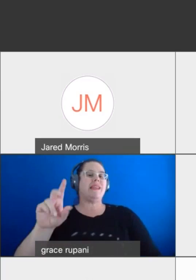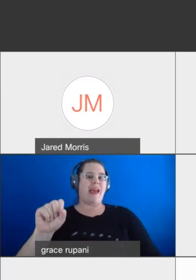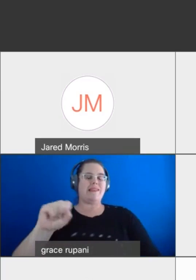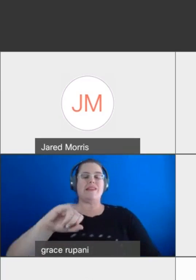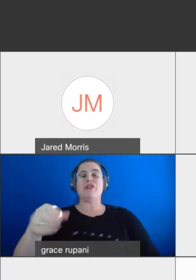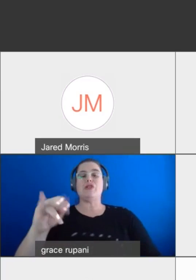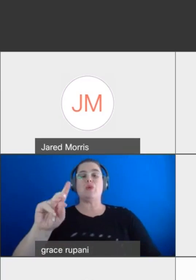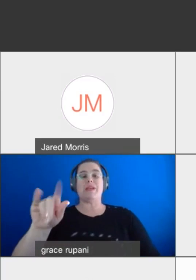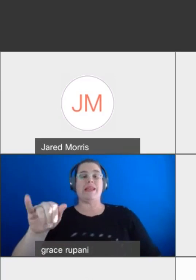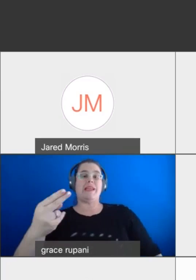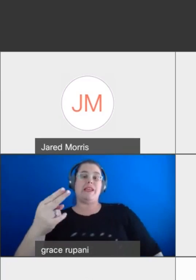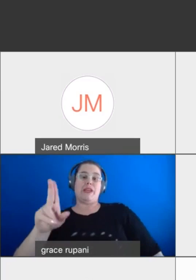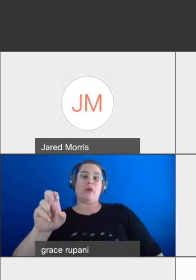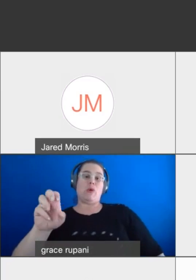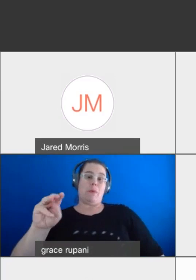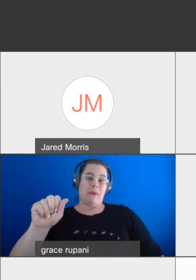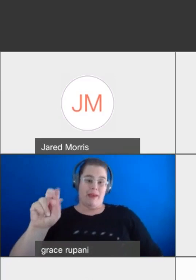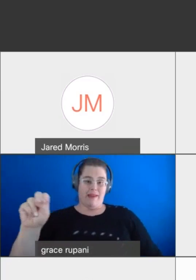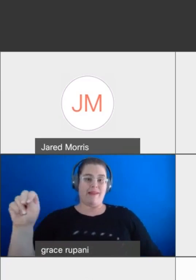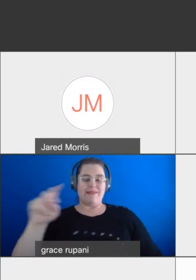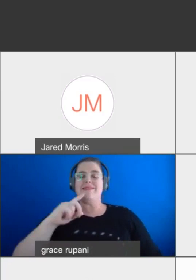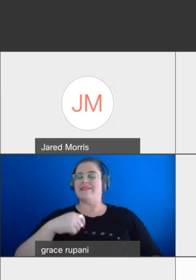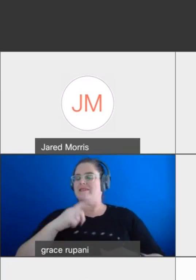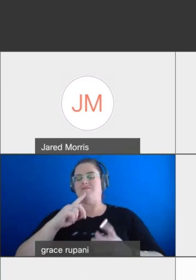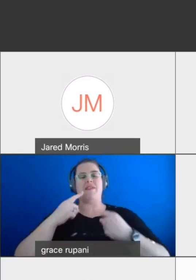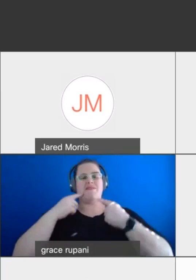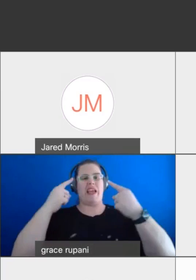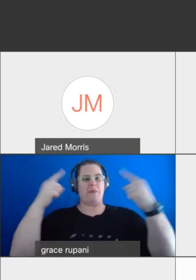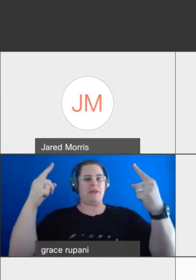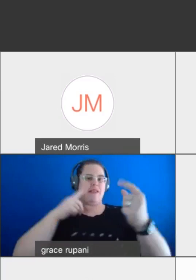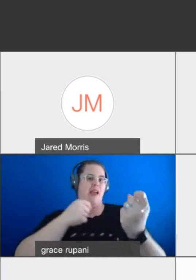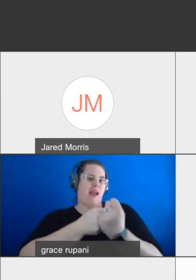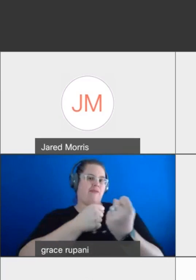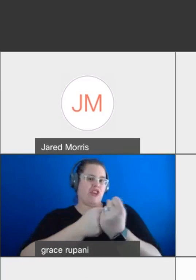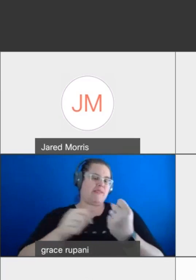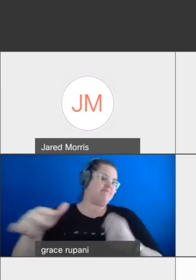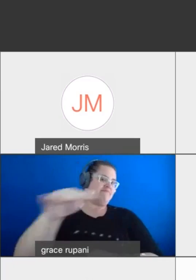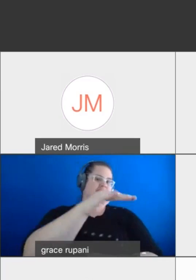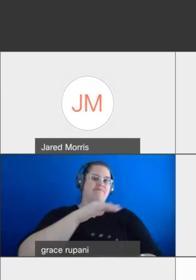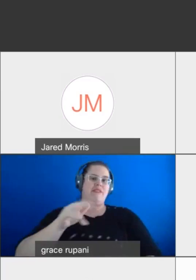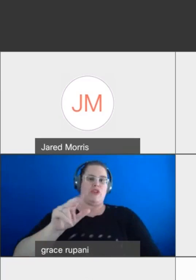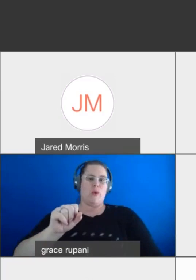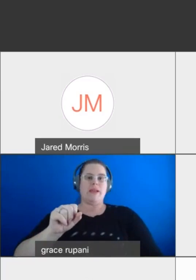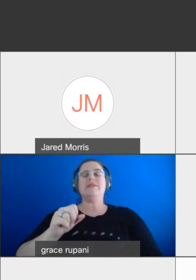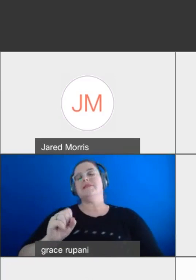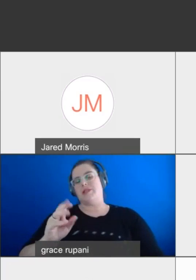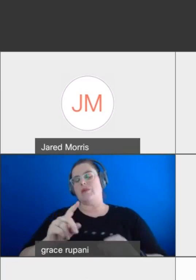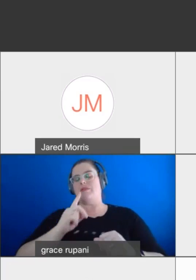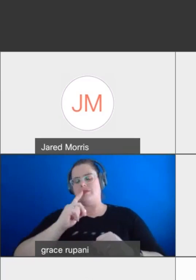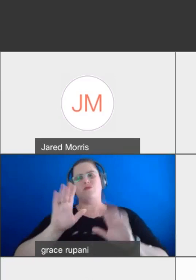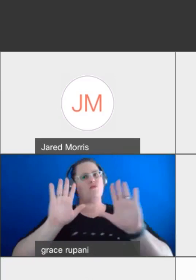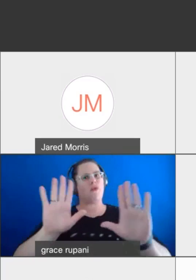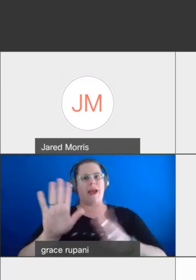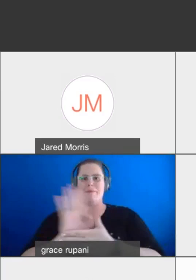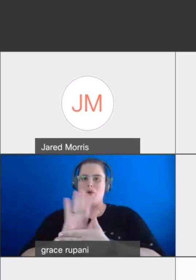a renowned disability advocate in the country. But it's a great movie. I really encourage people, if you're